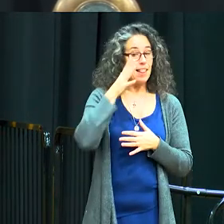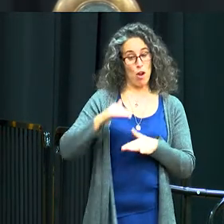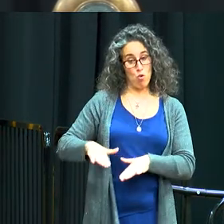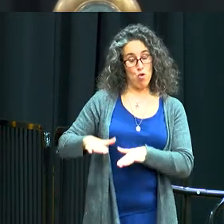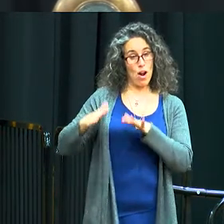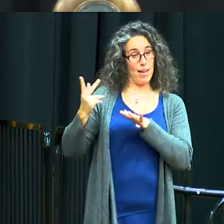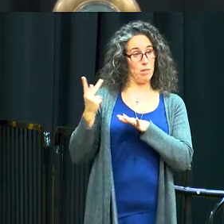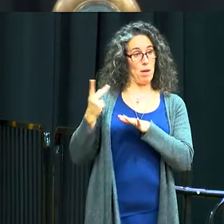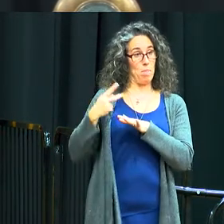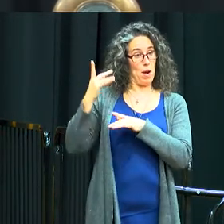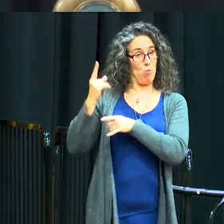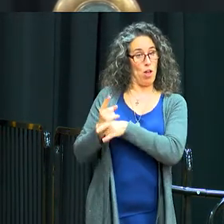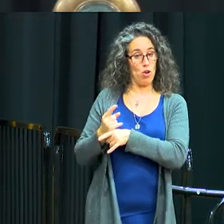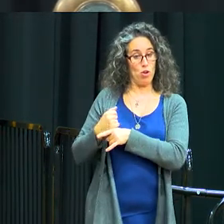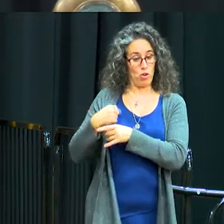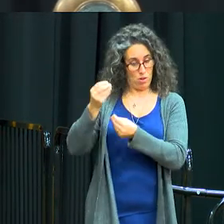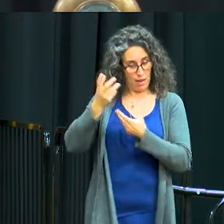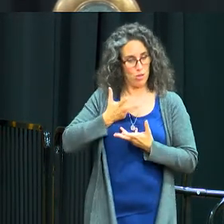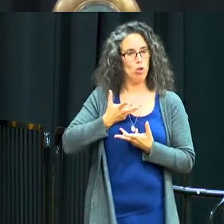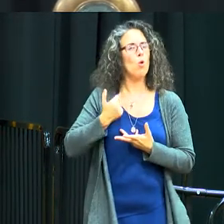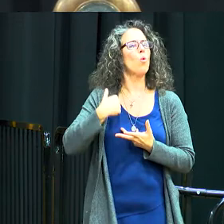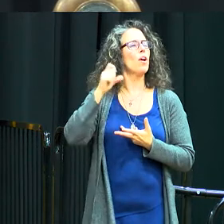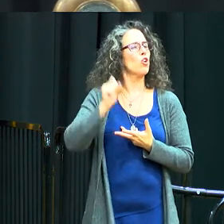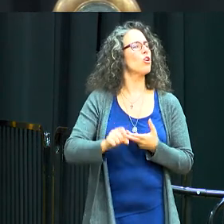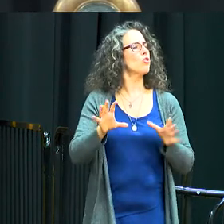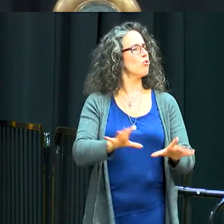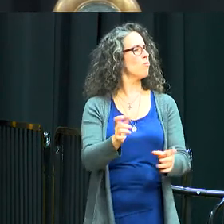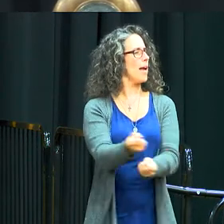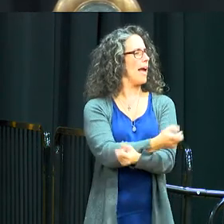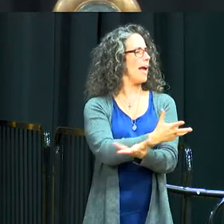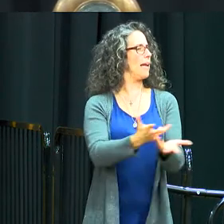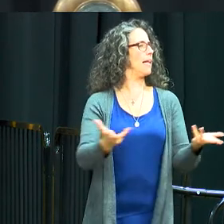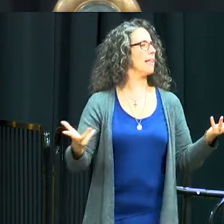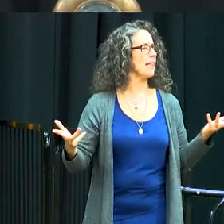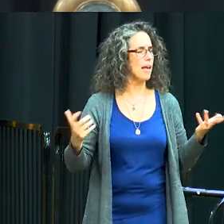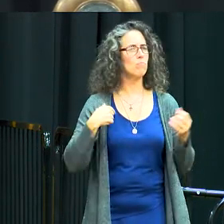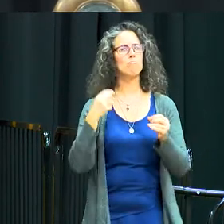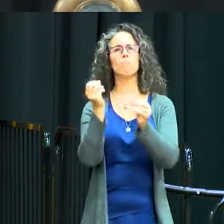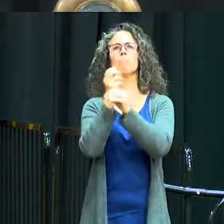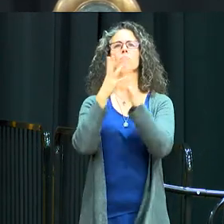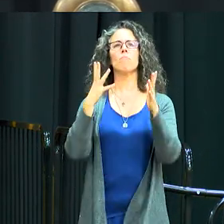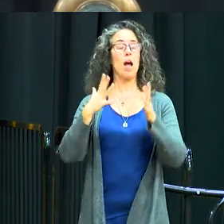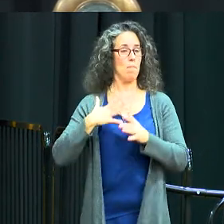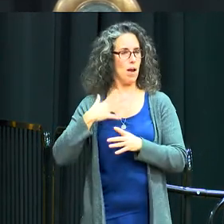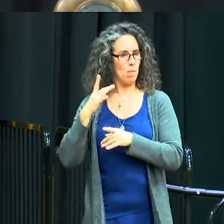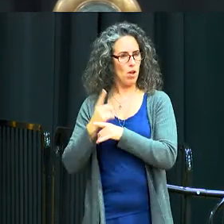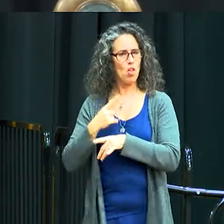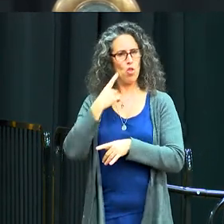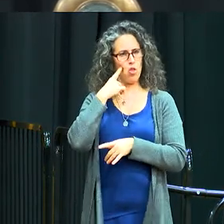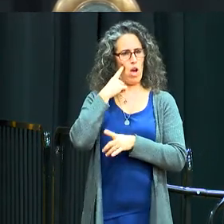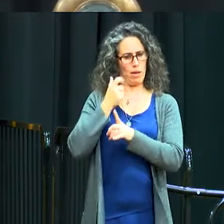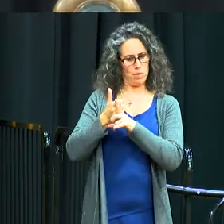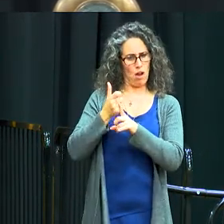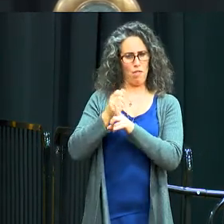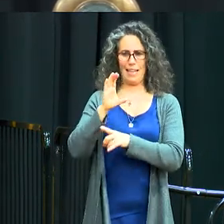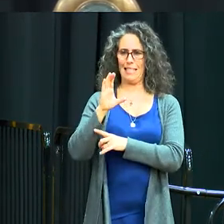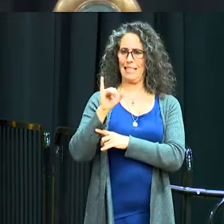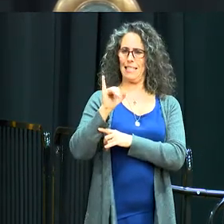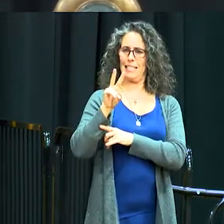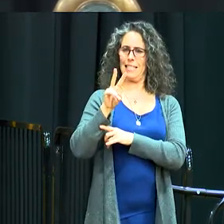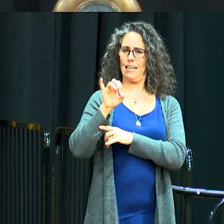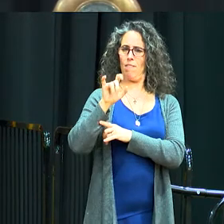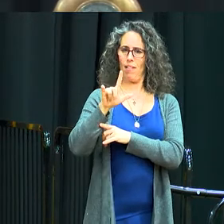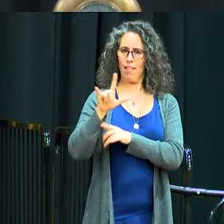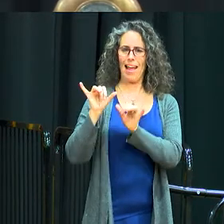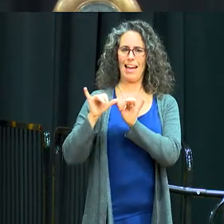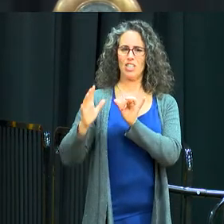we could do anything or be anything. My dad always thought I became a civil engineer due to his career in construction, but as I've